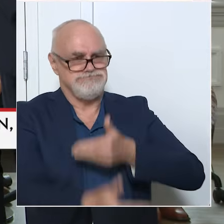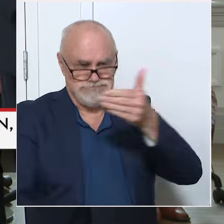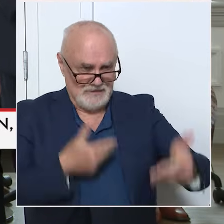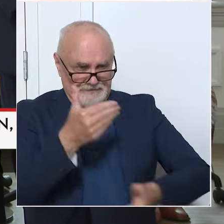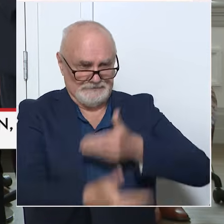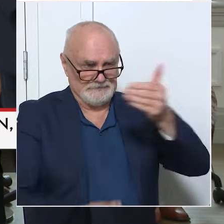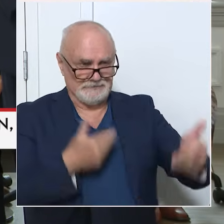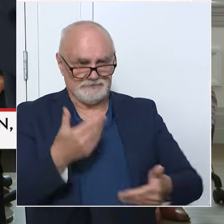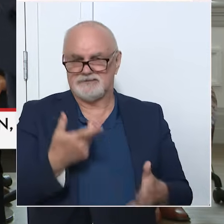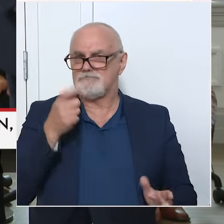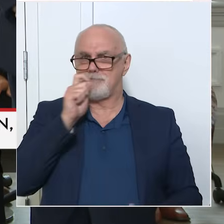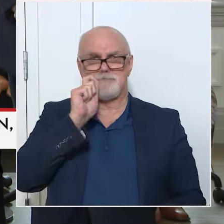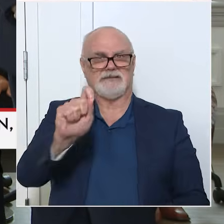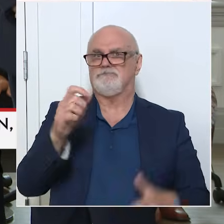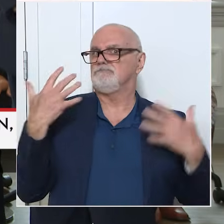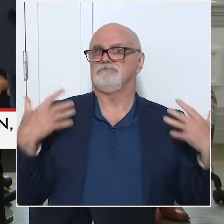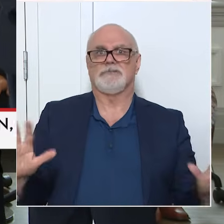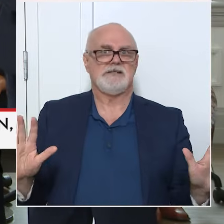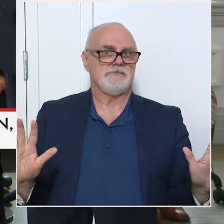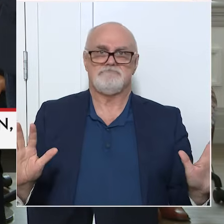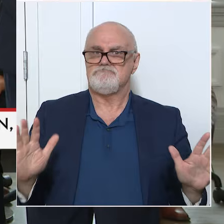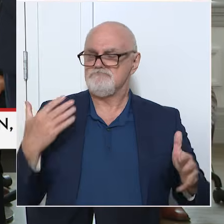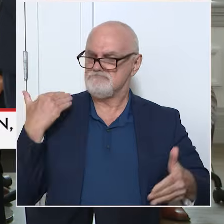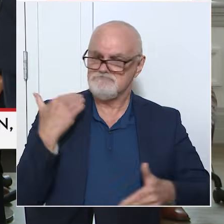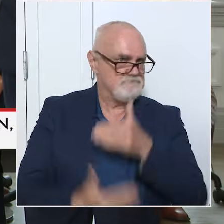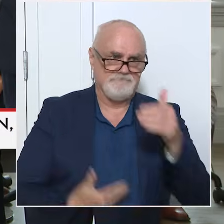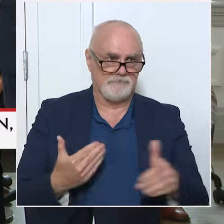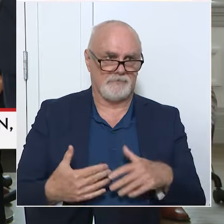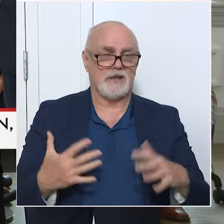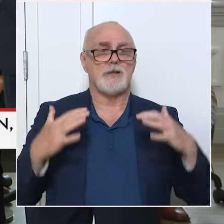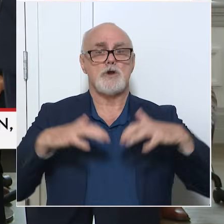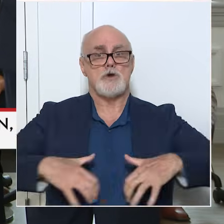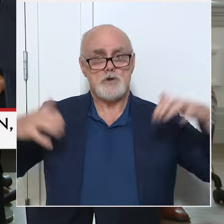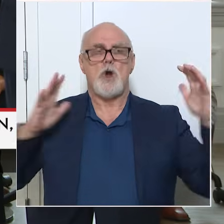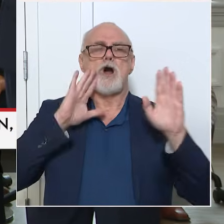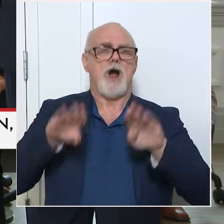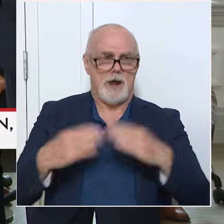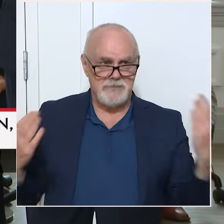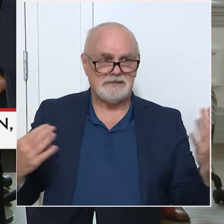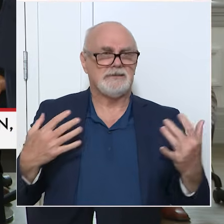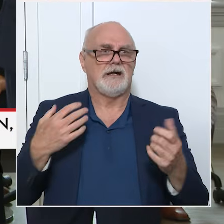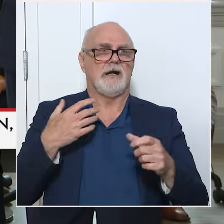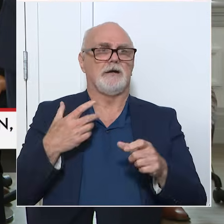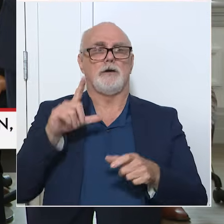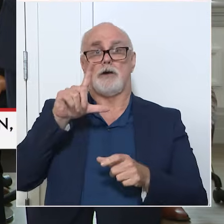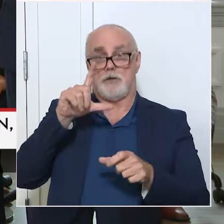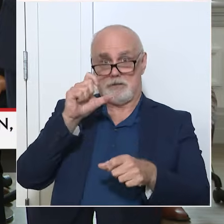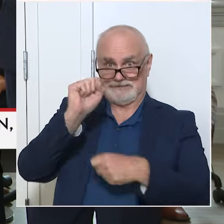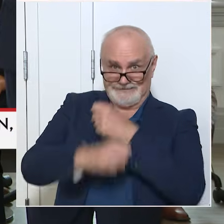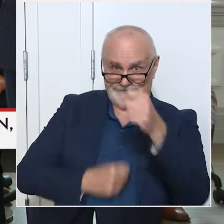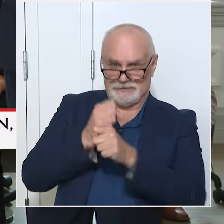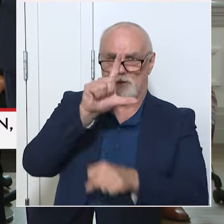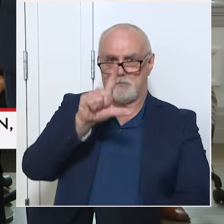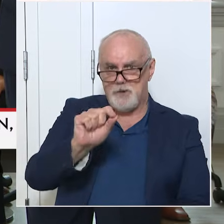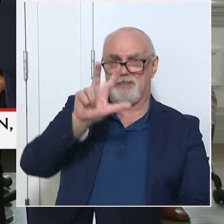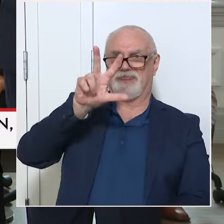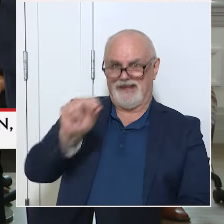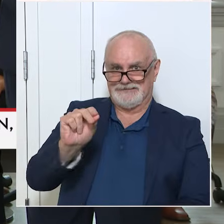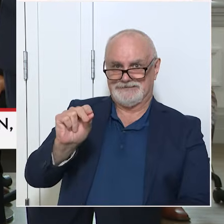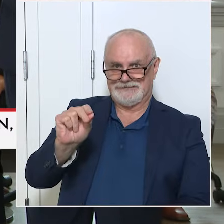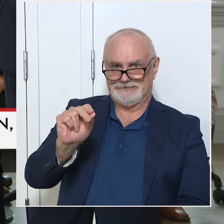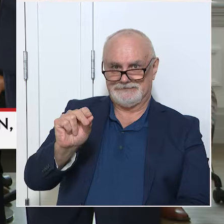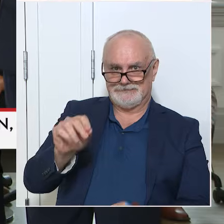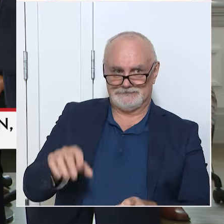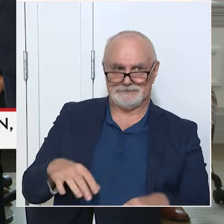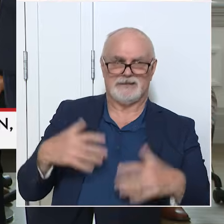period. The stadium will open in 2030. It is always been anticipated